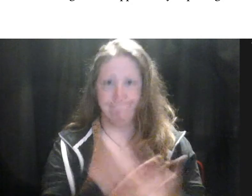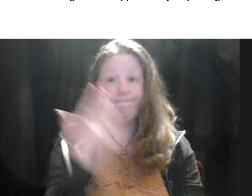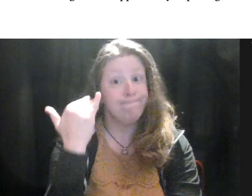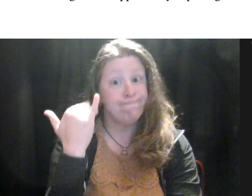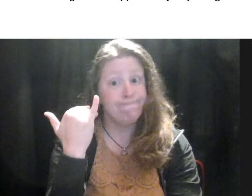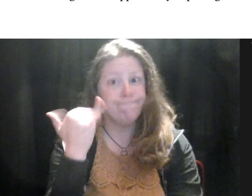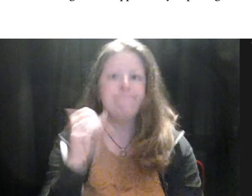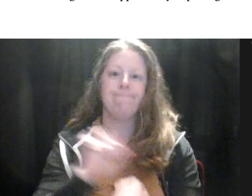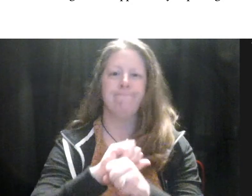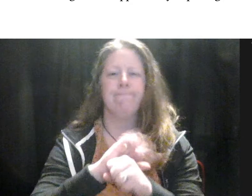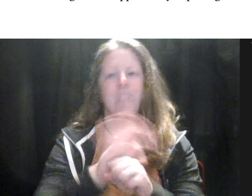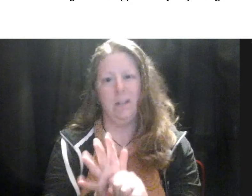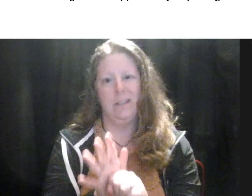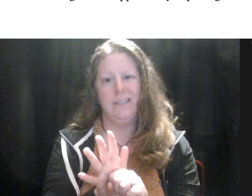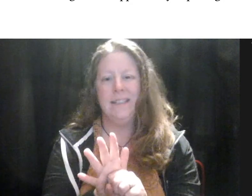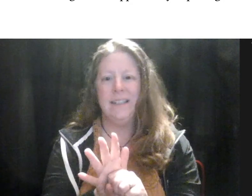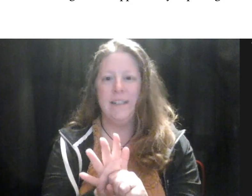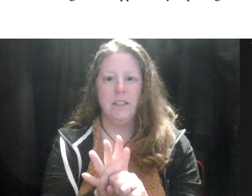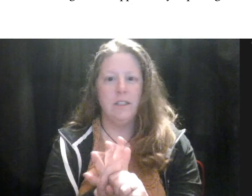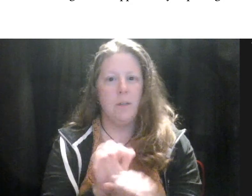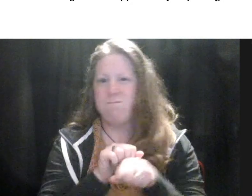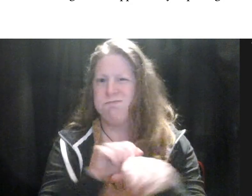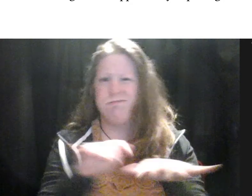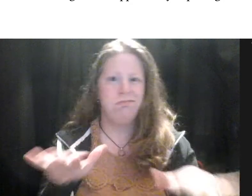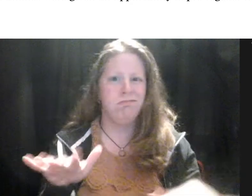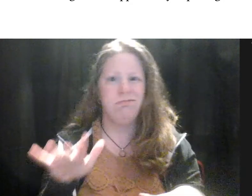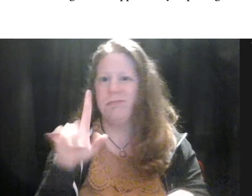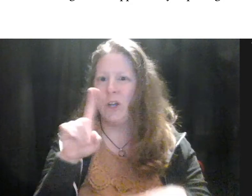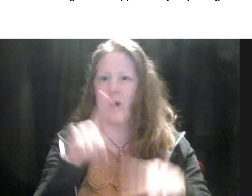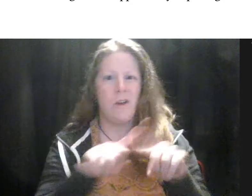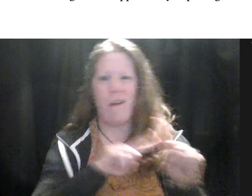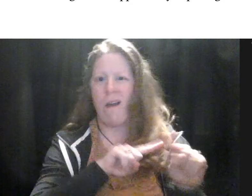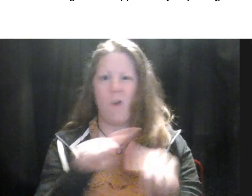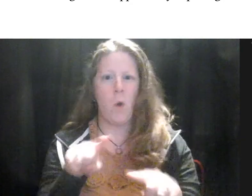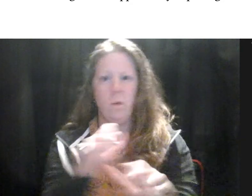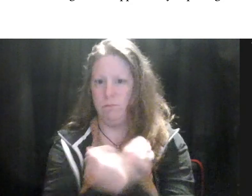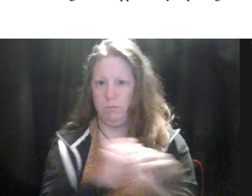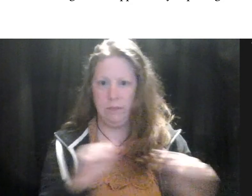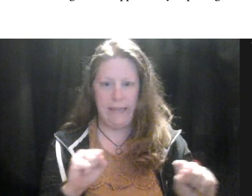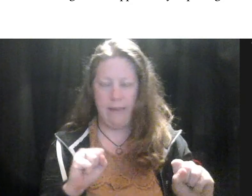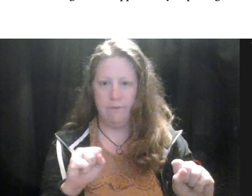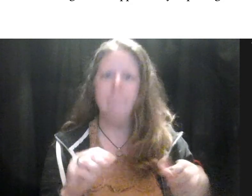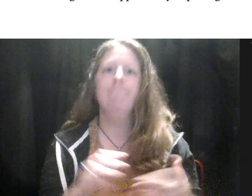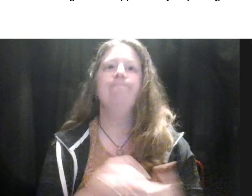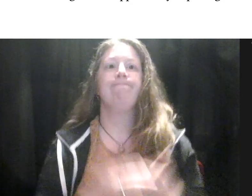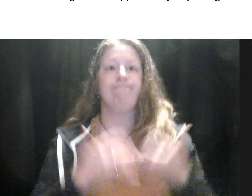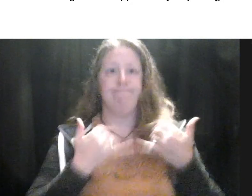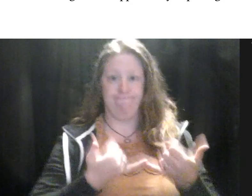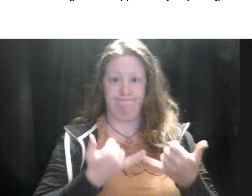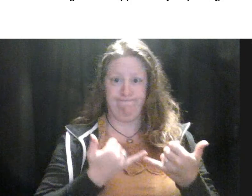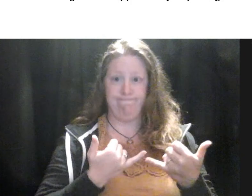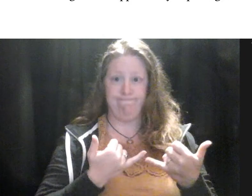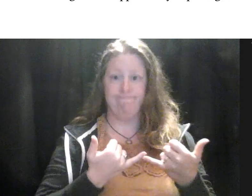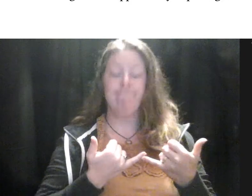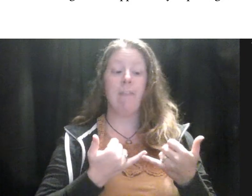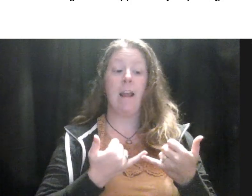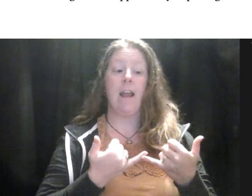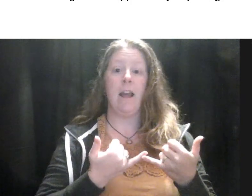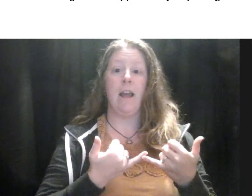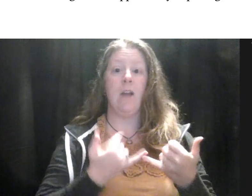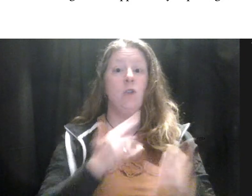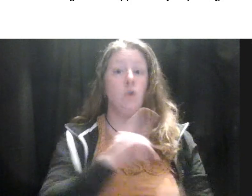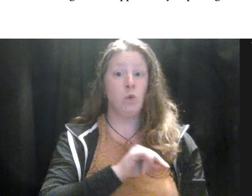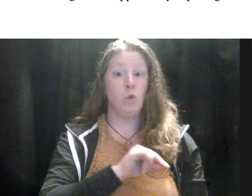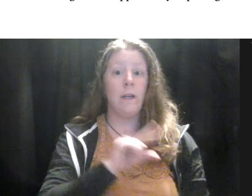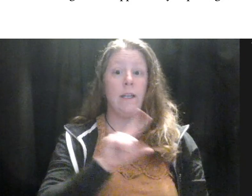In 2020, camp was postponed due to COVID. The spread was going on and we couldn't come to camp